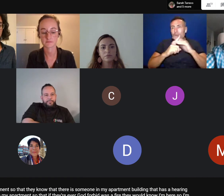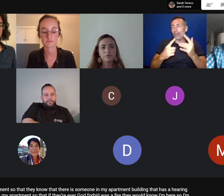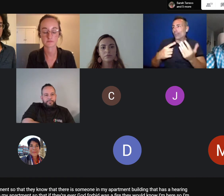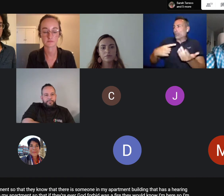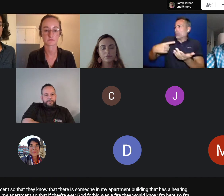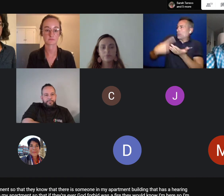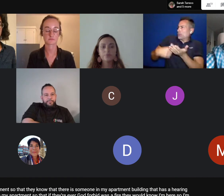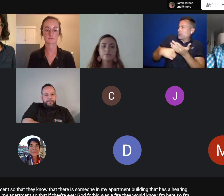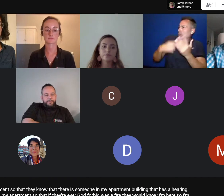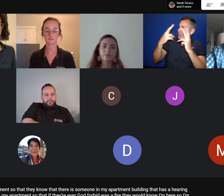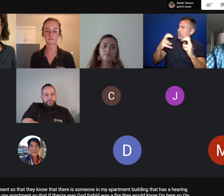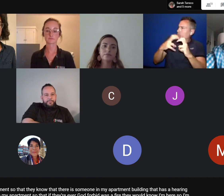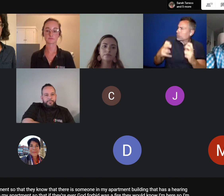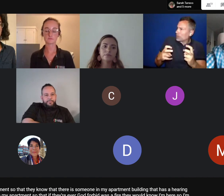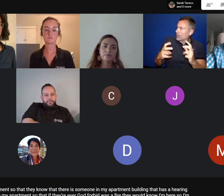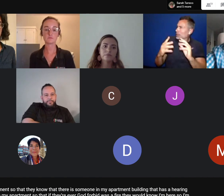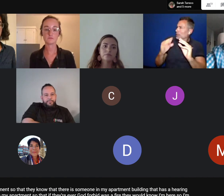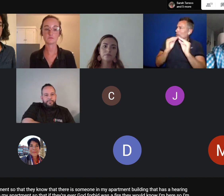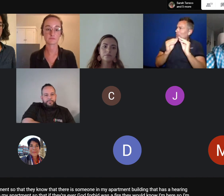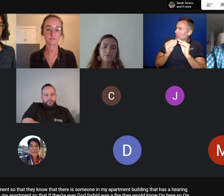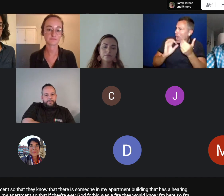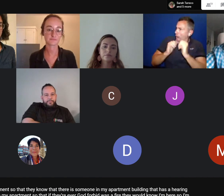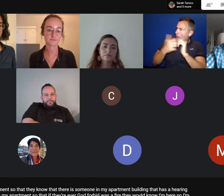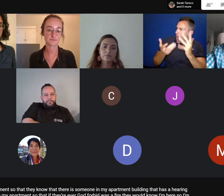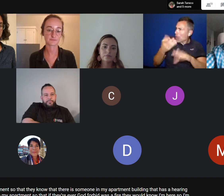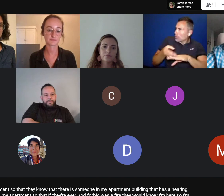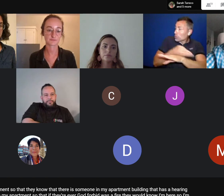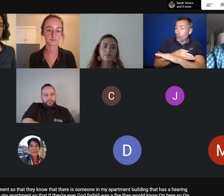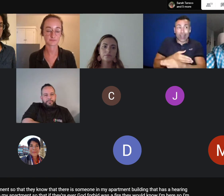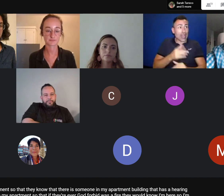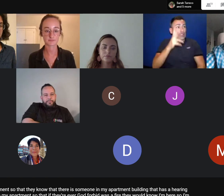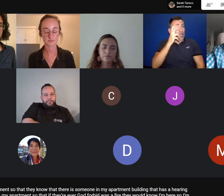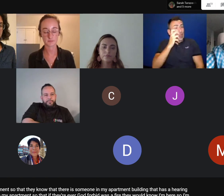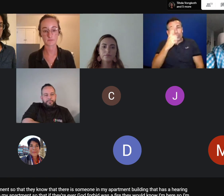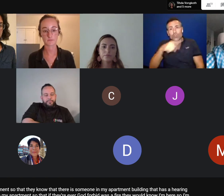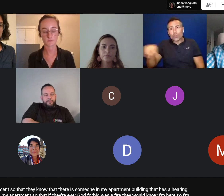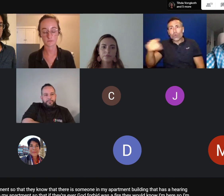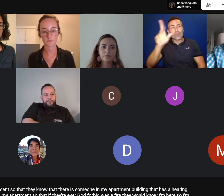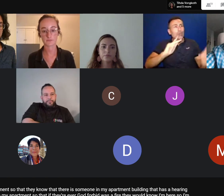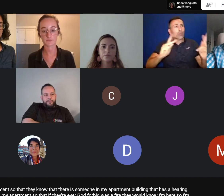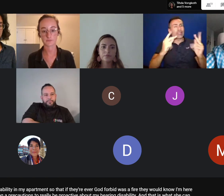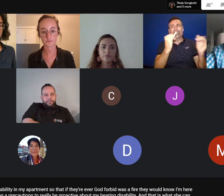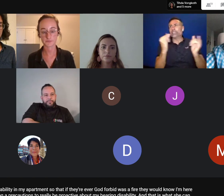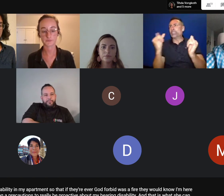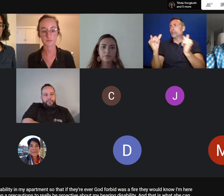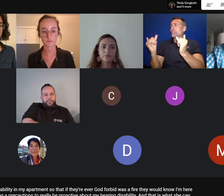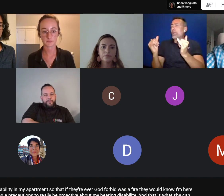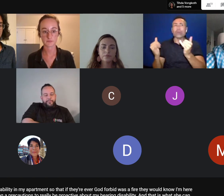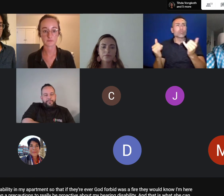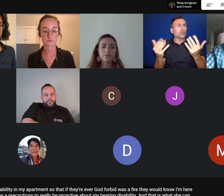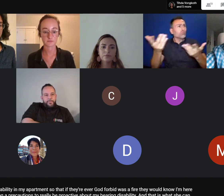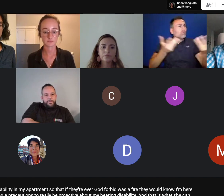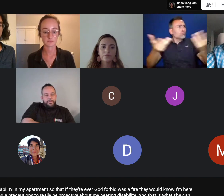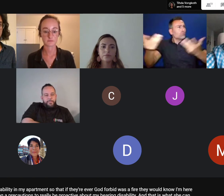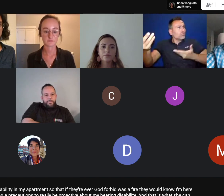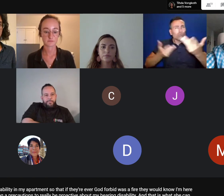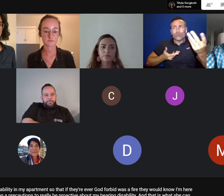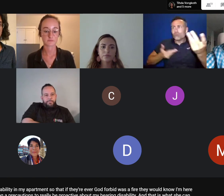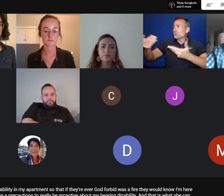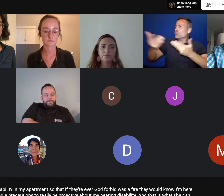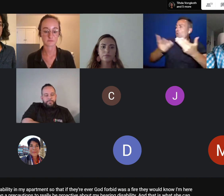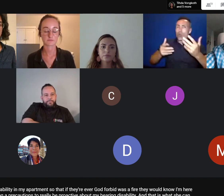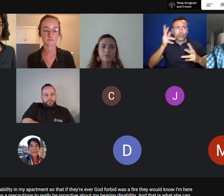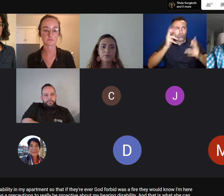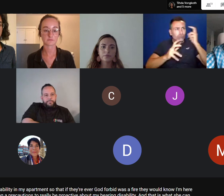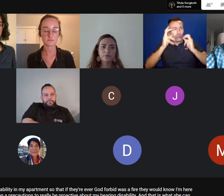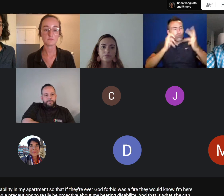our experiences and get feedback from other people who have these same fears and these same concerns, and there's no space to talk about it. It's